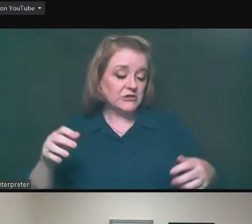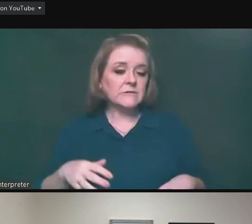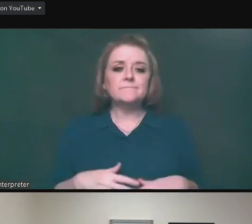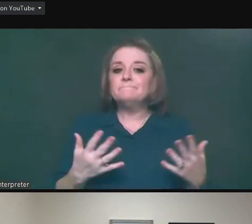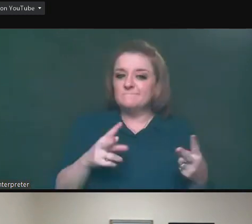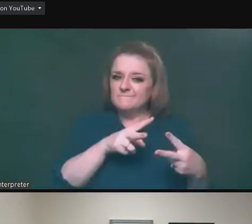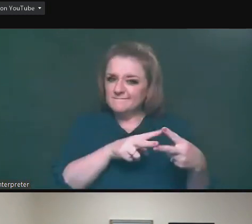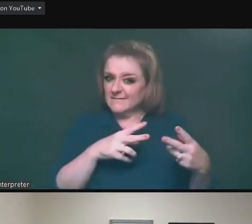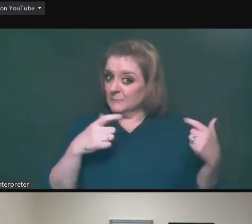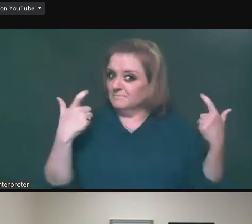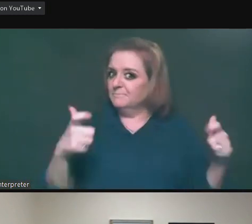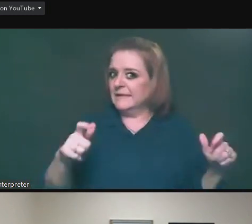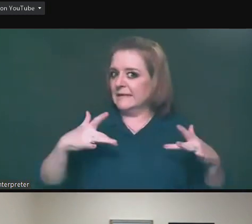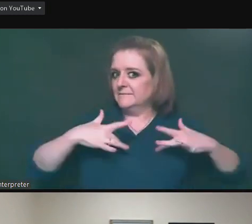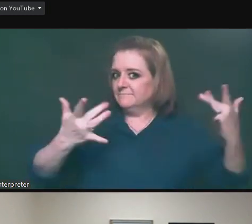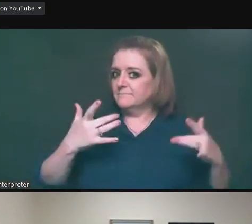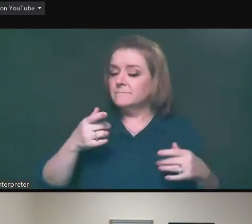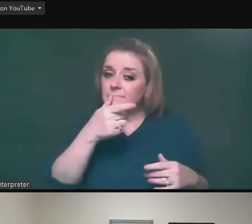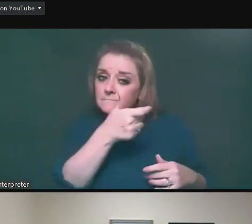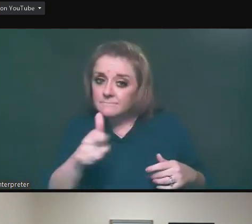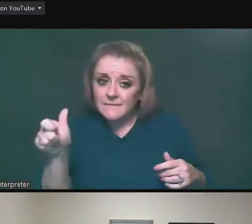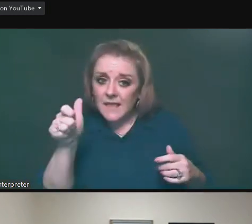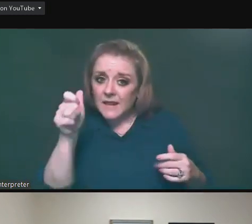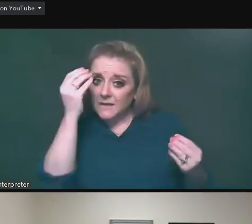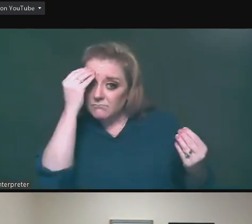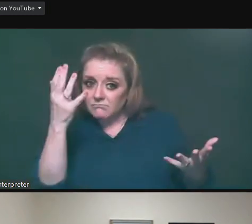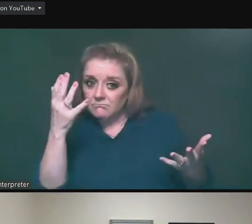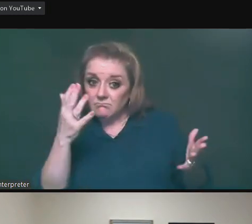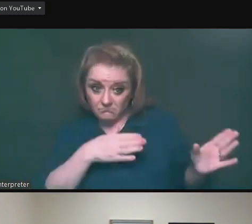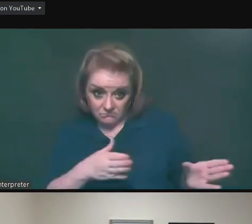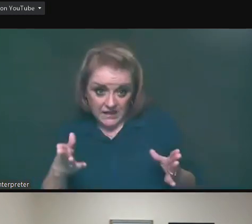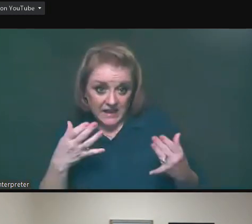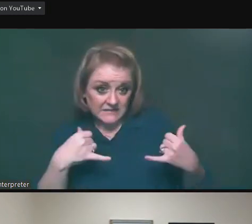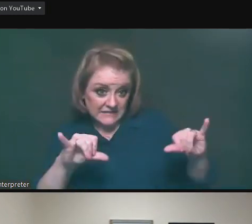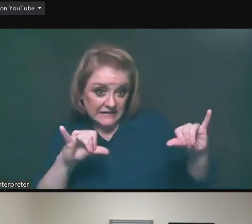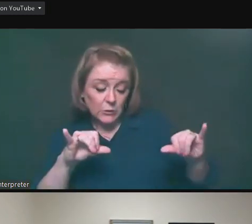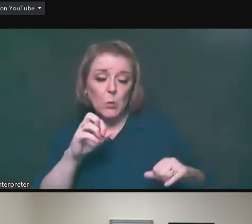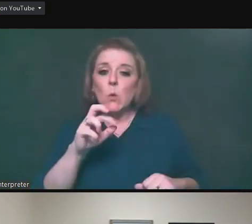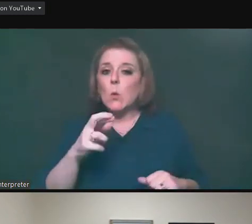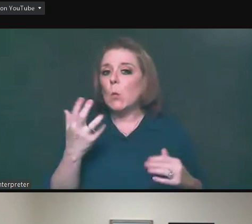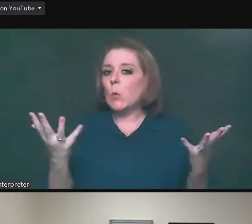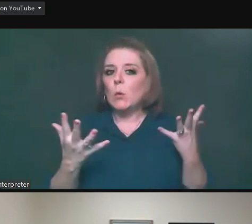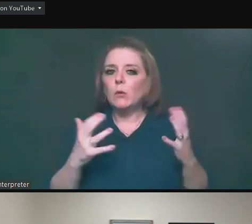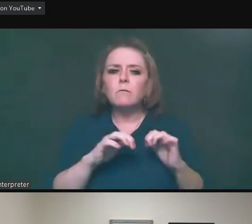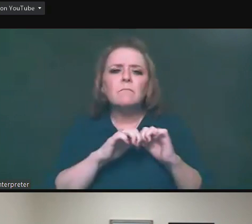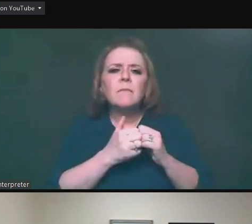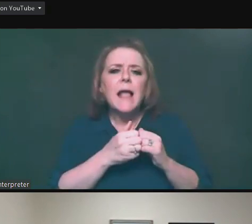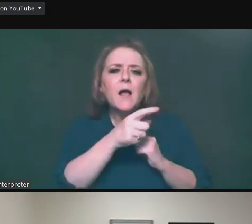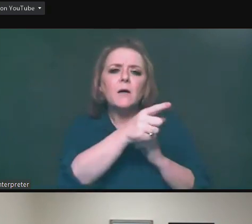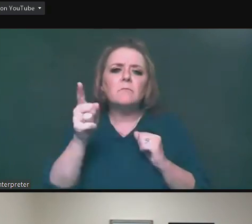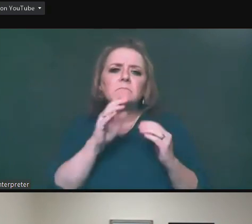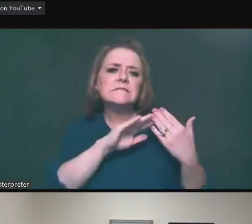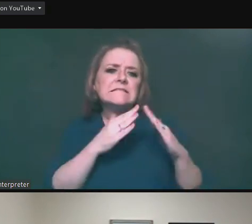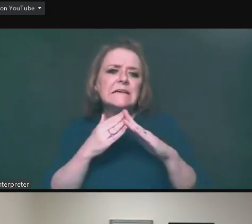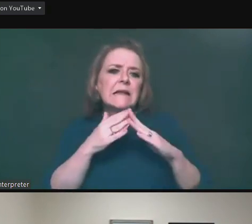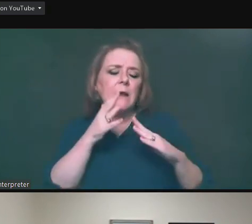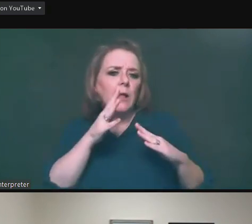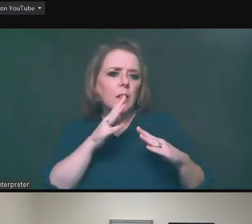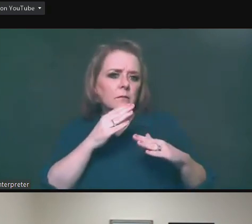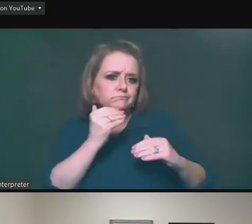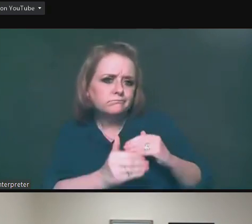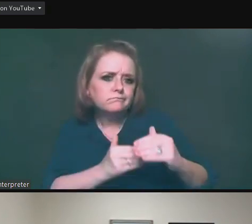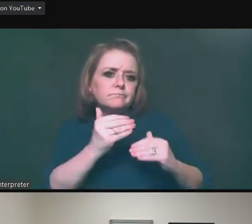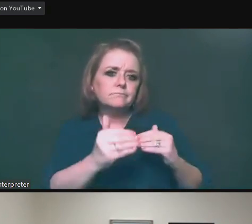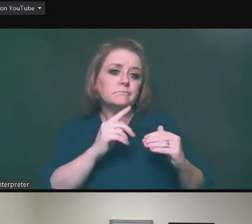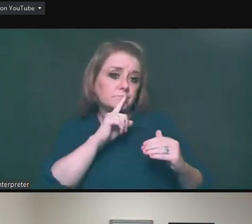a update on those events. Are they still planning on going on? And what are some of the steps the city is going to take to make sure people are